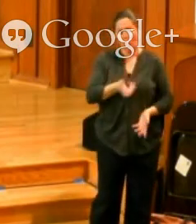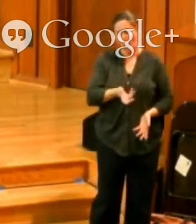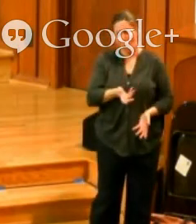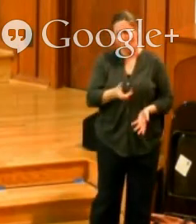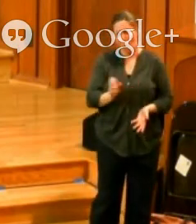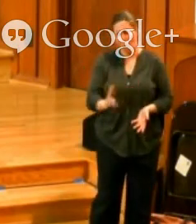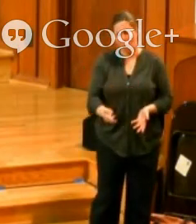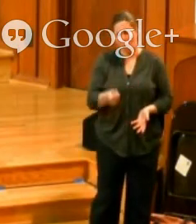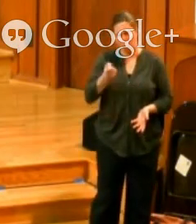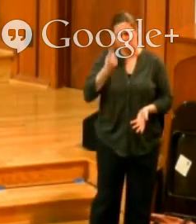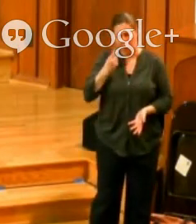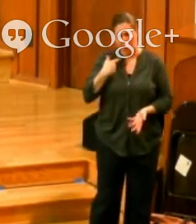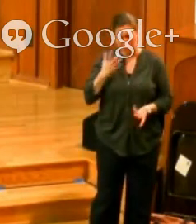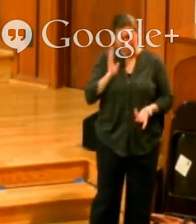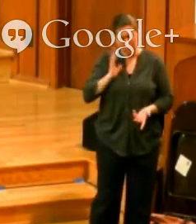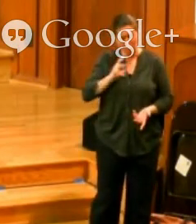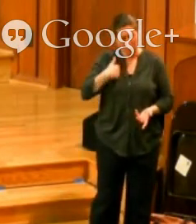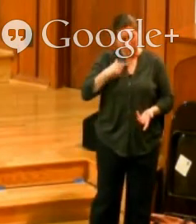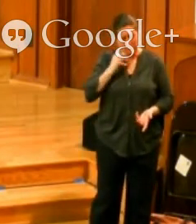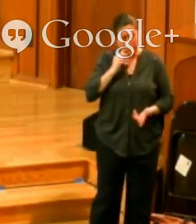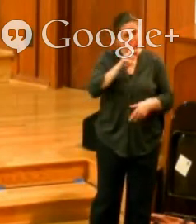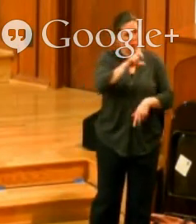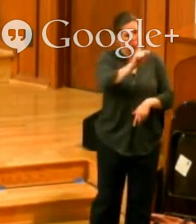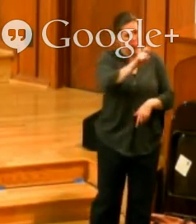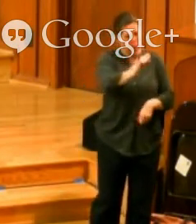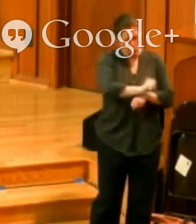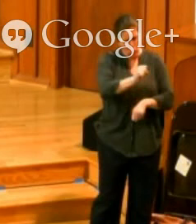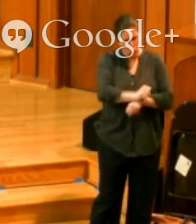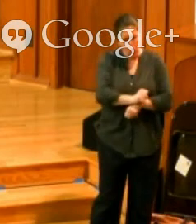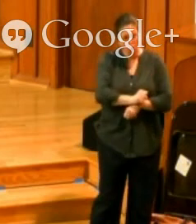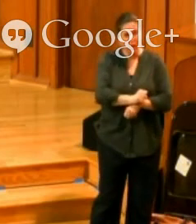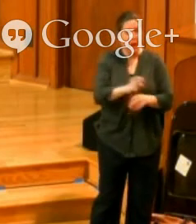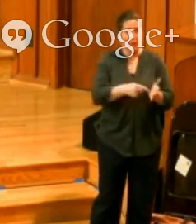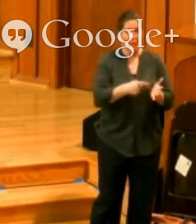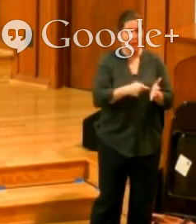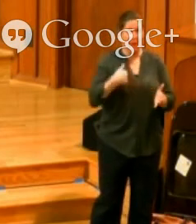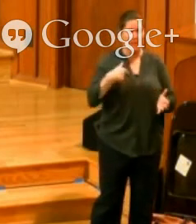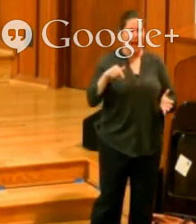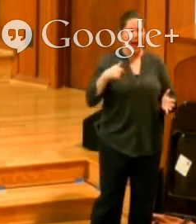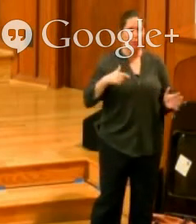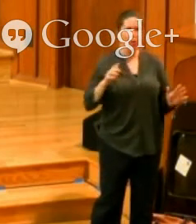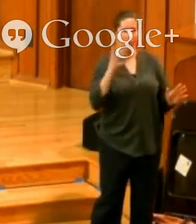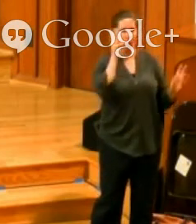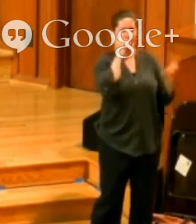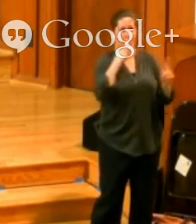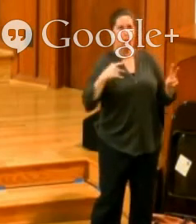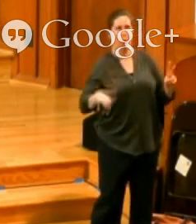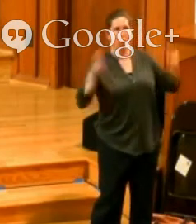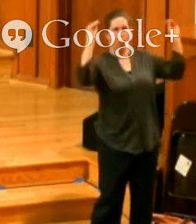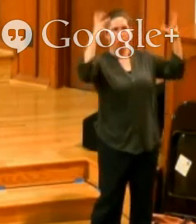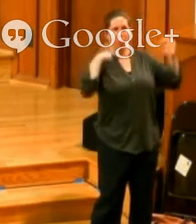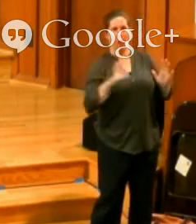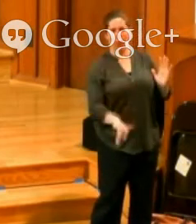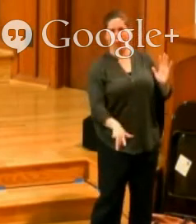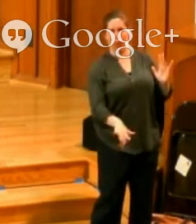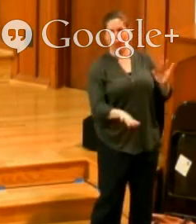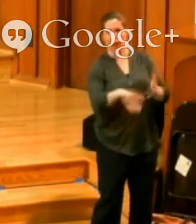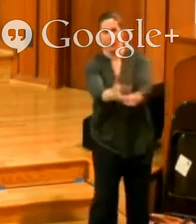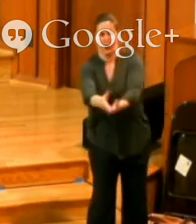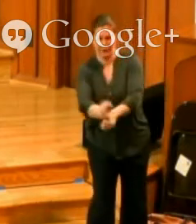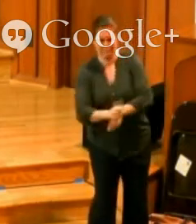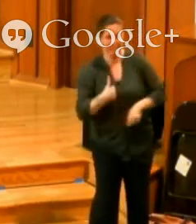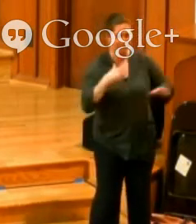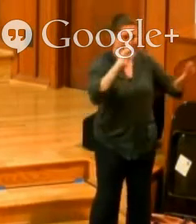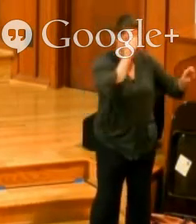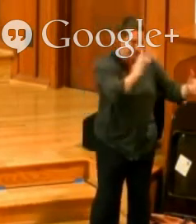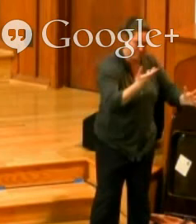I understand. I've been late to work before, too. And that's why I put my lights on and speed out and cut everyone off in traffic. But anyway, so they're saying, oh, I'll let you go